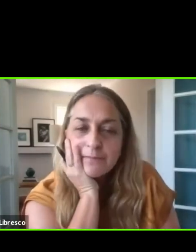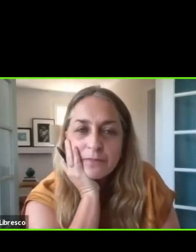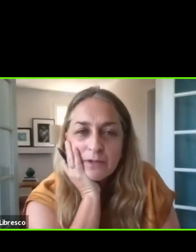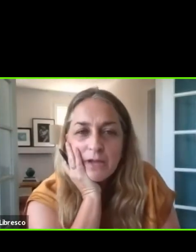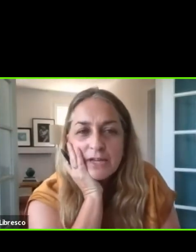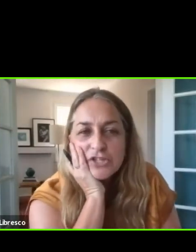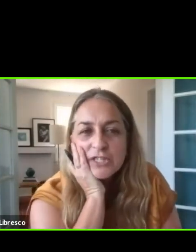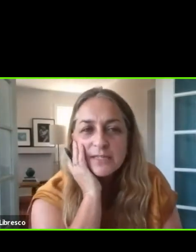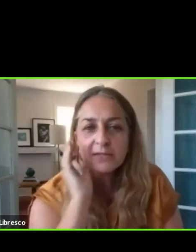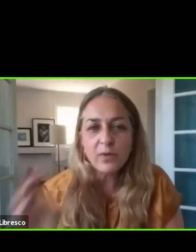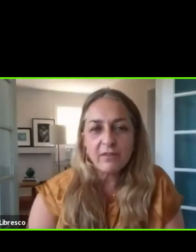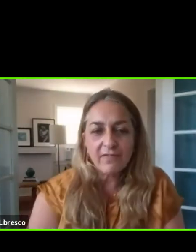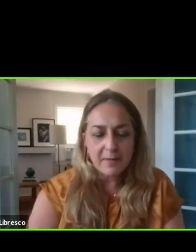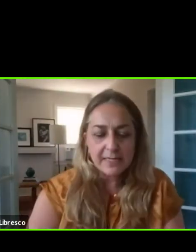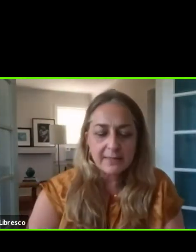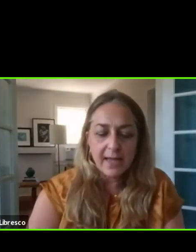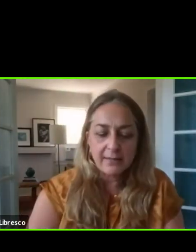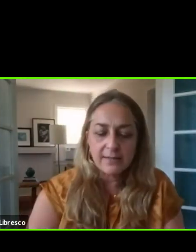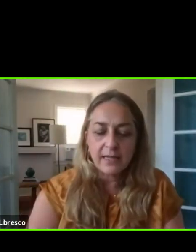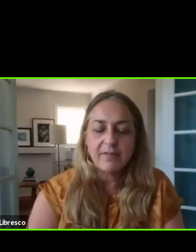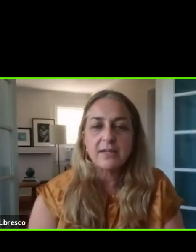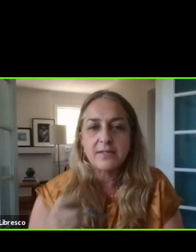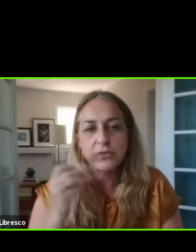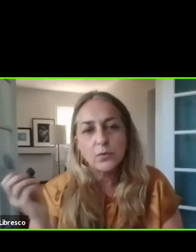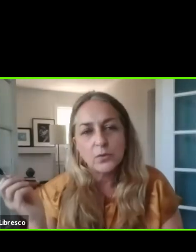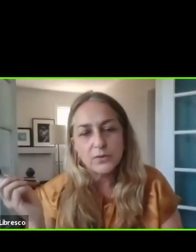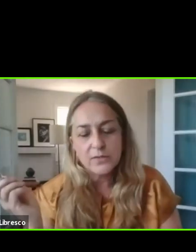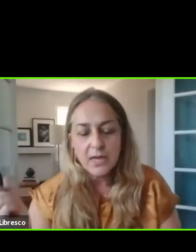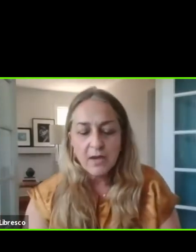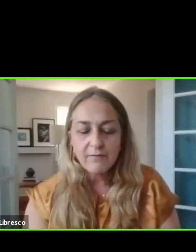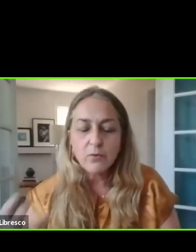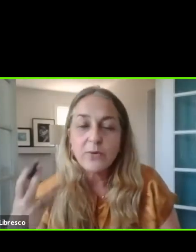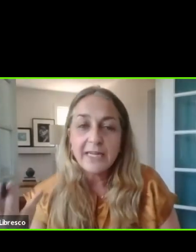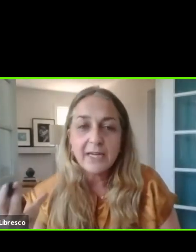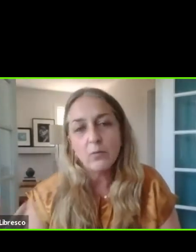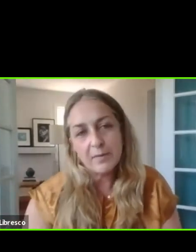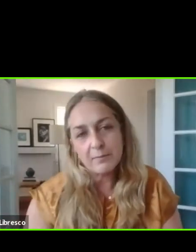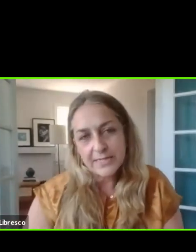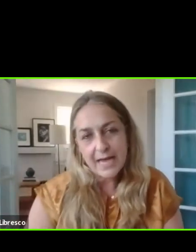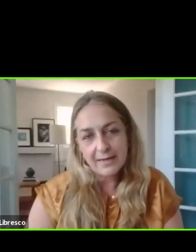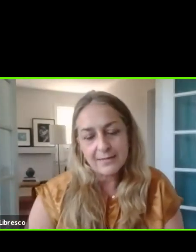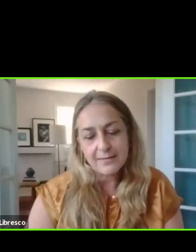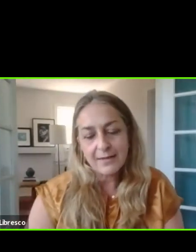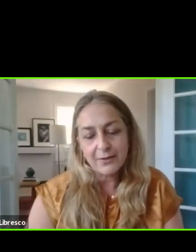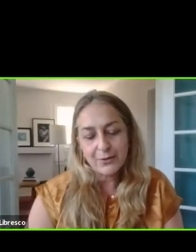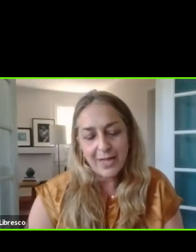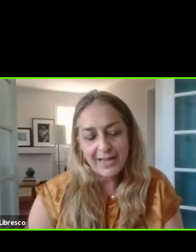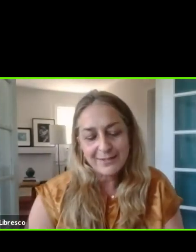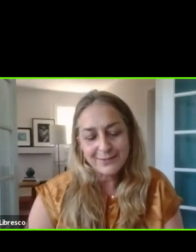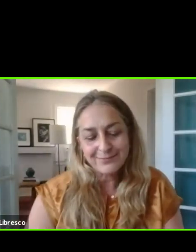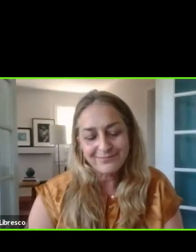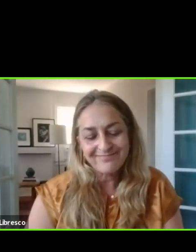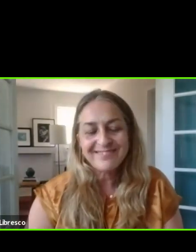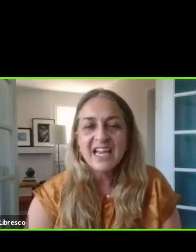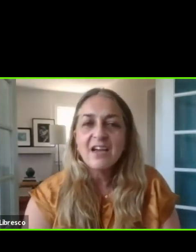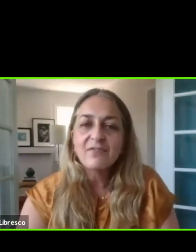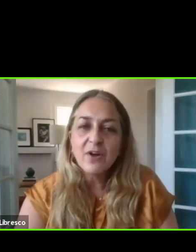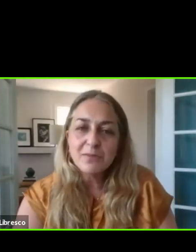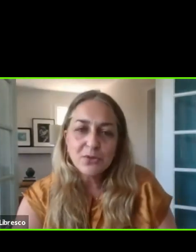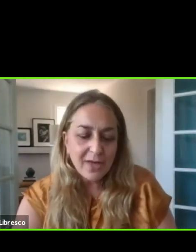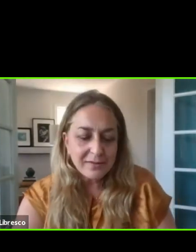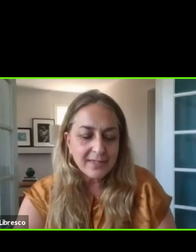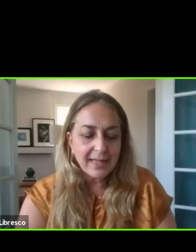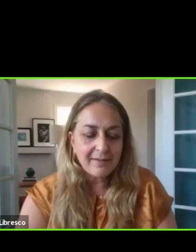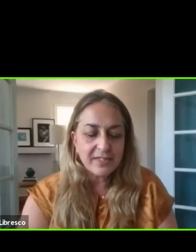society. And she does it with a feminist lens, giving us the tools for reading women protagonists in a new light.